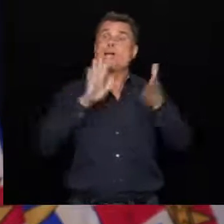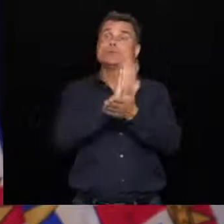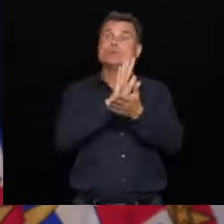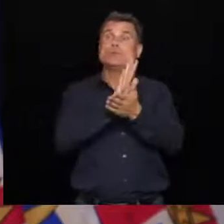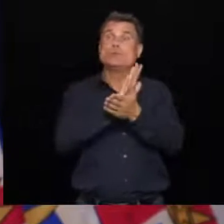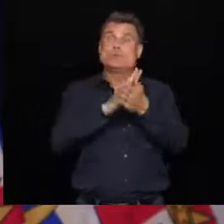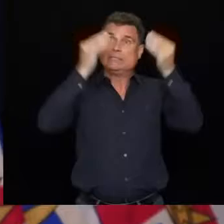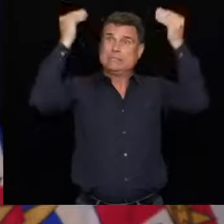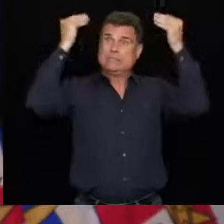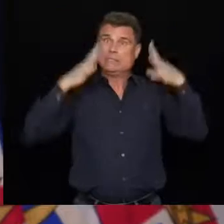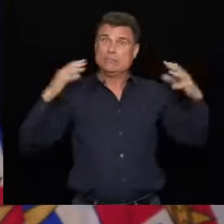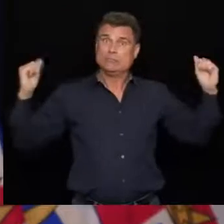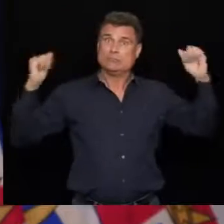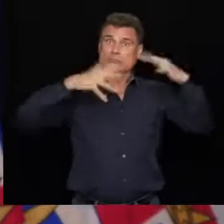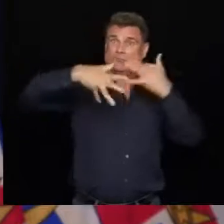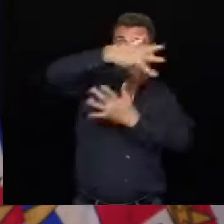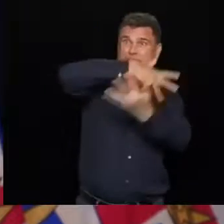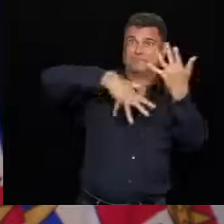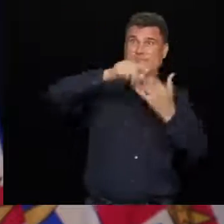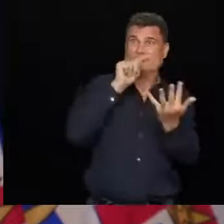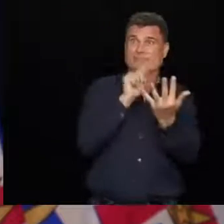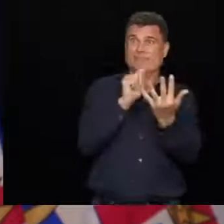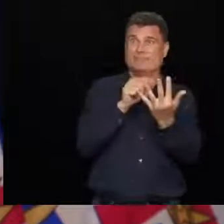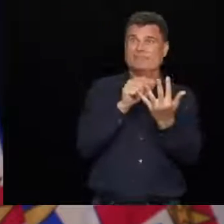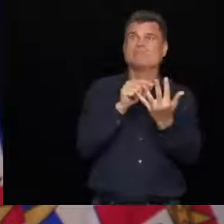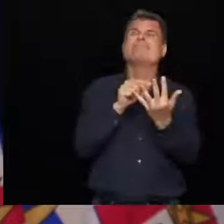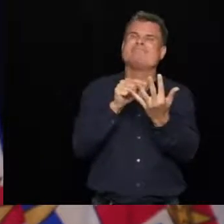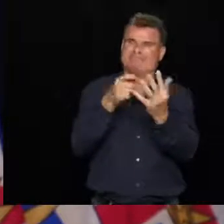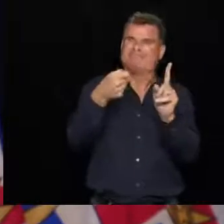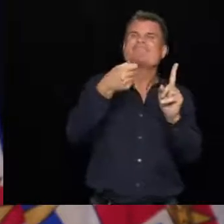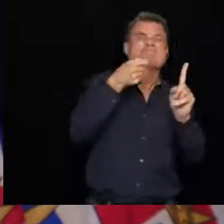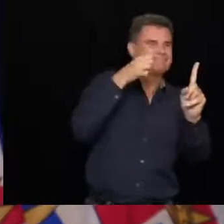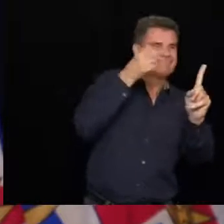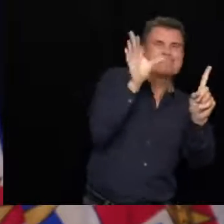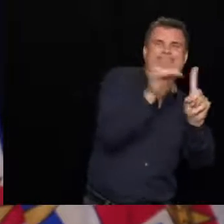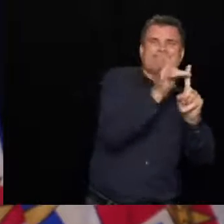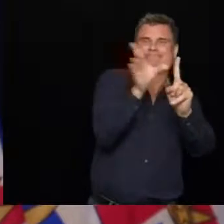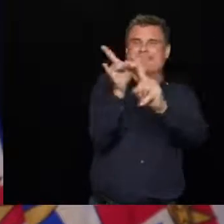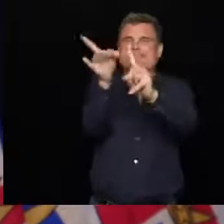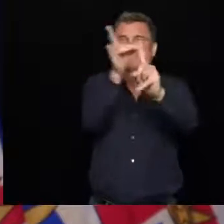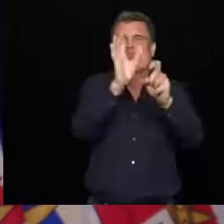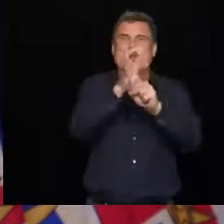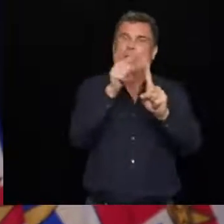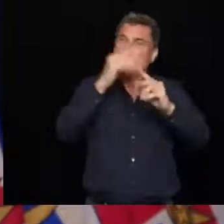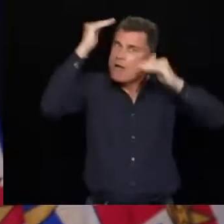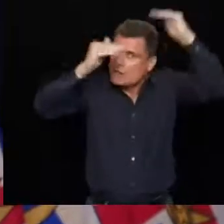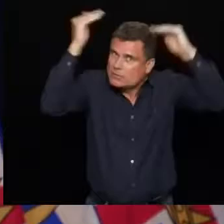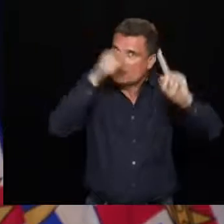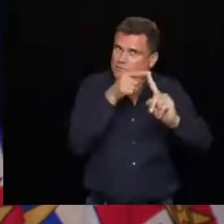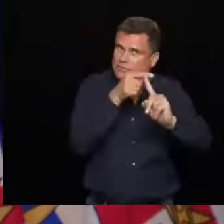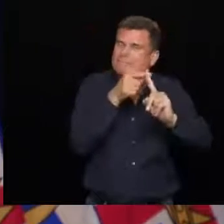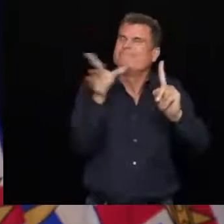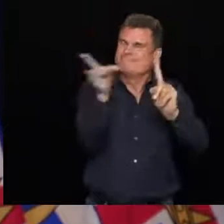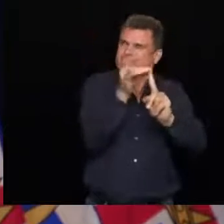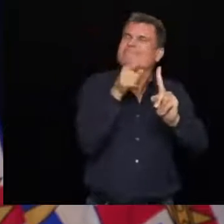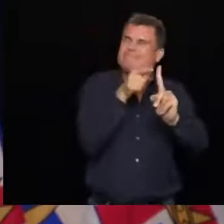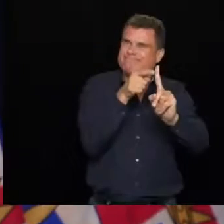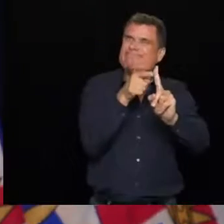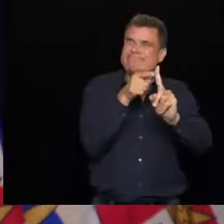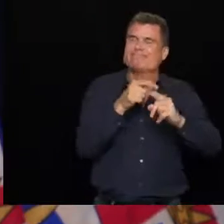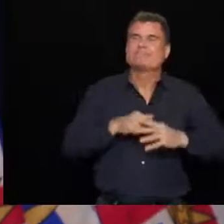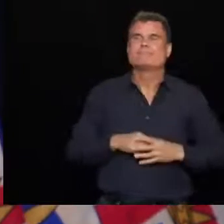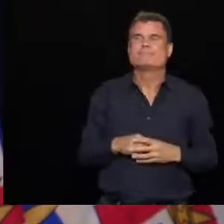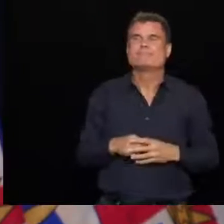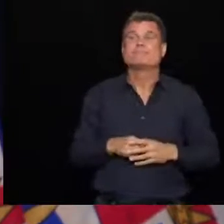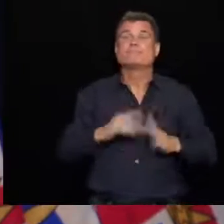We've also had some exposures where somebody may not have been in a classroom setting for a period of